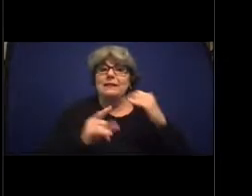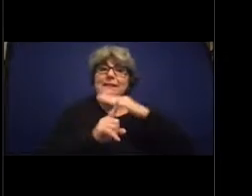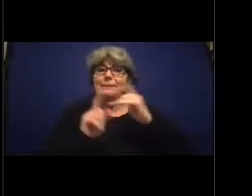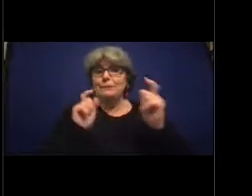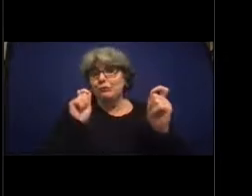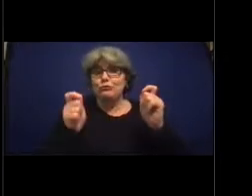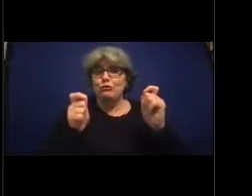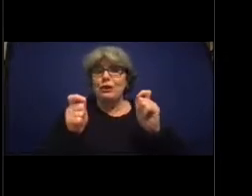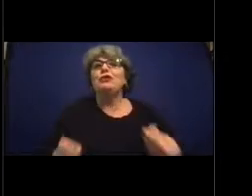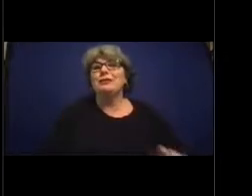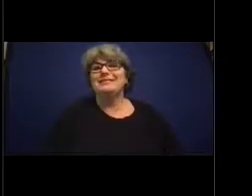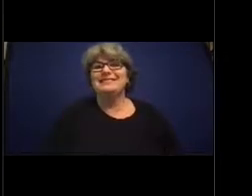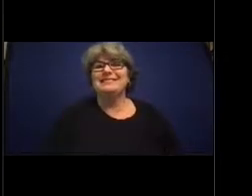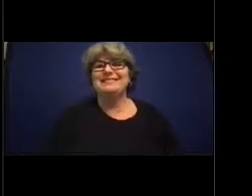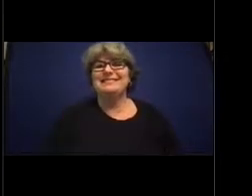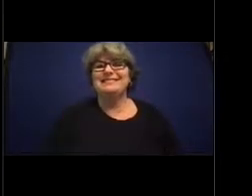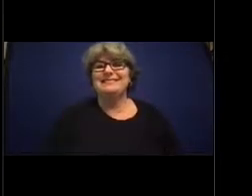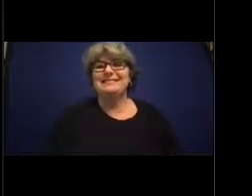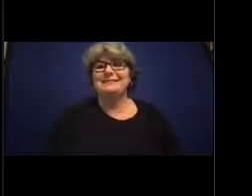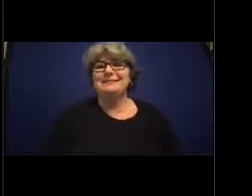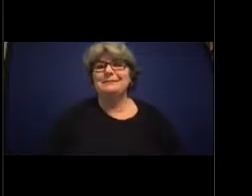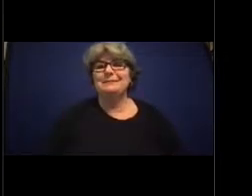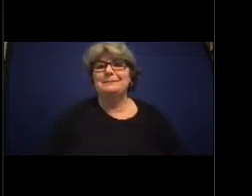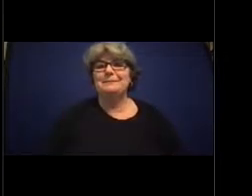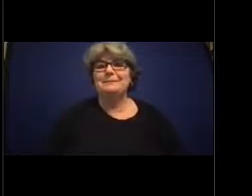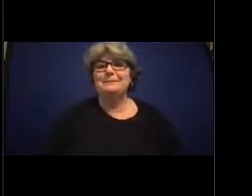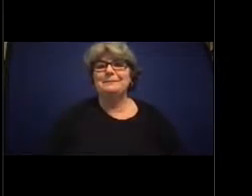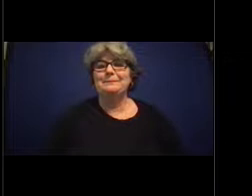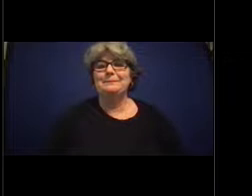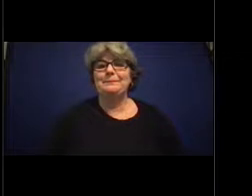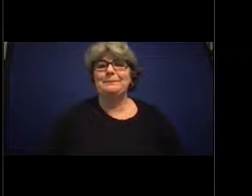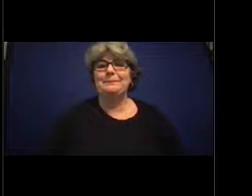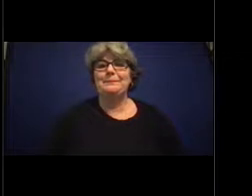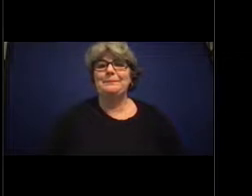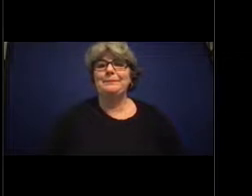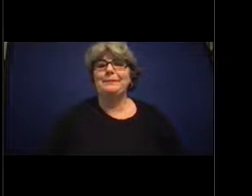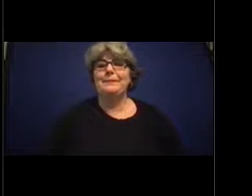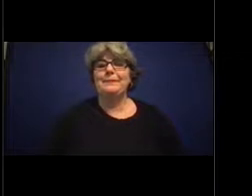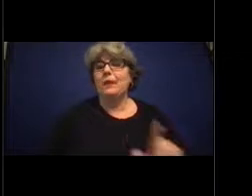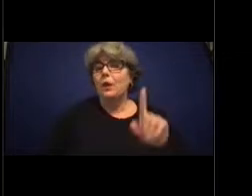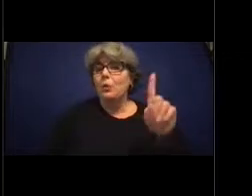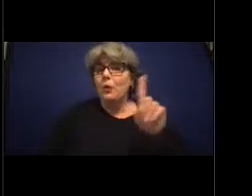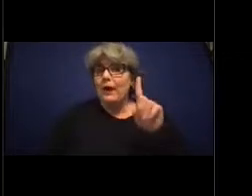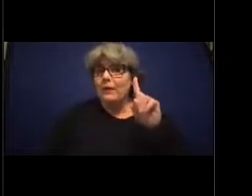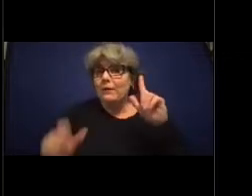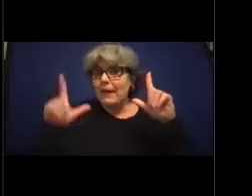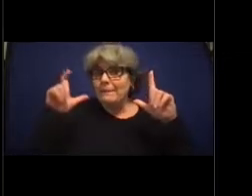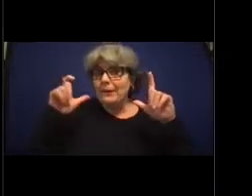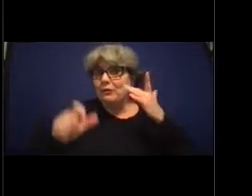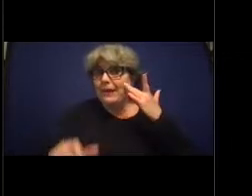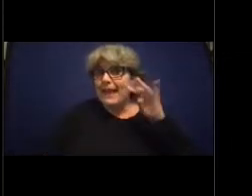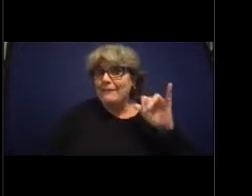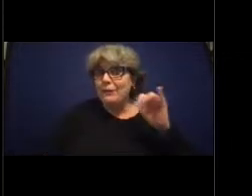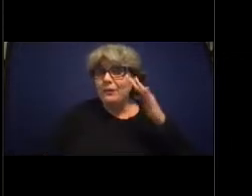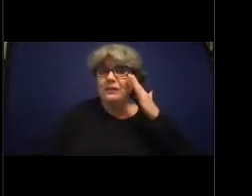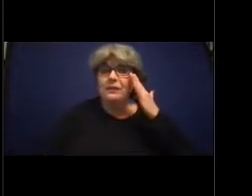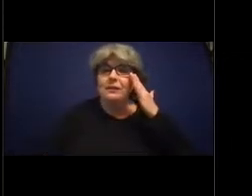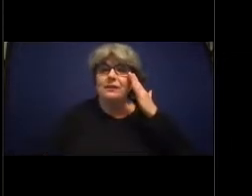range. Awesome. And Hadley, to answer your question about where it was in California, it was